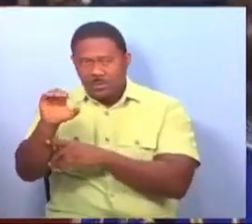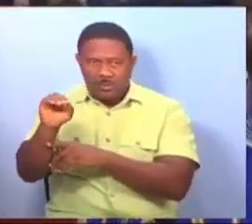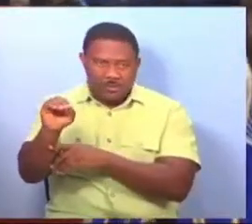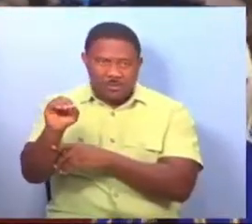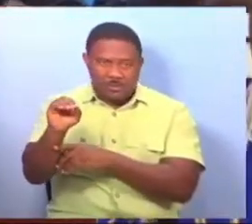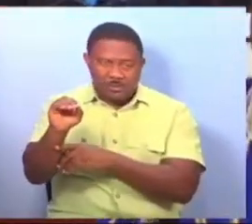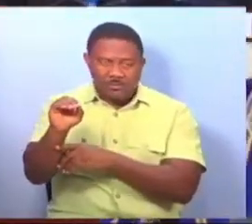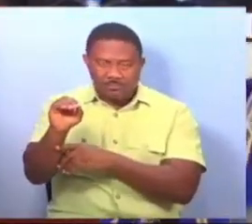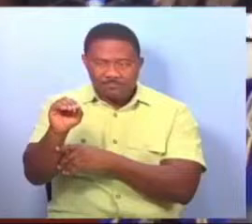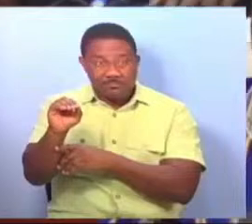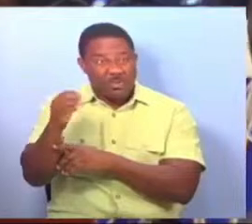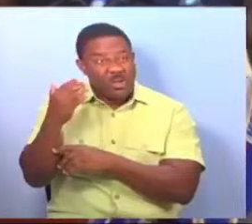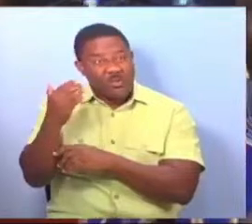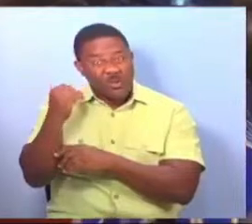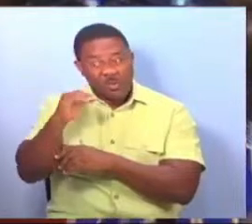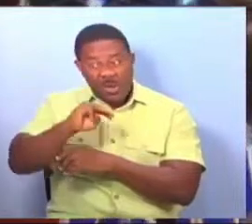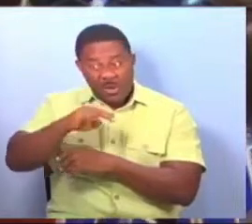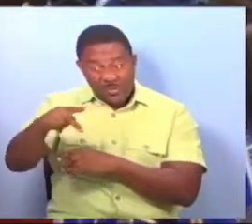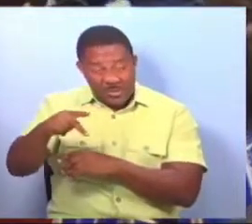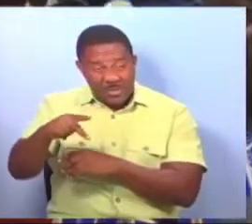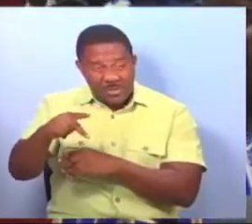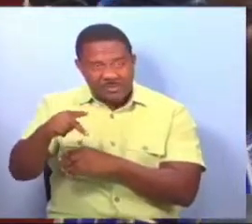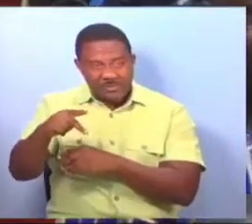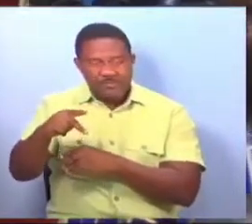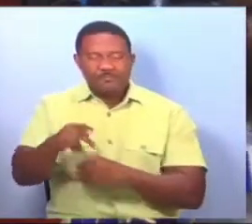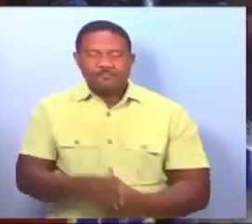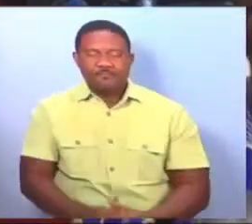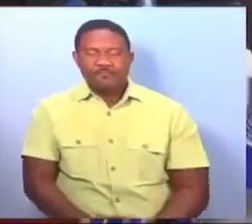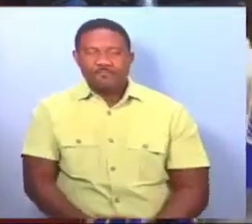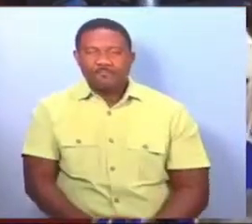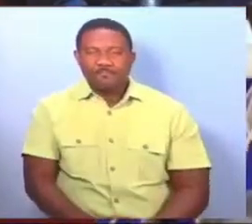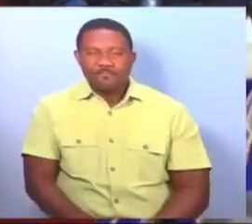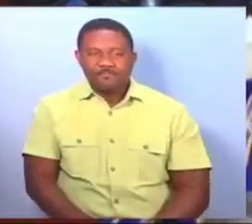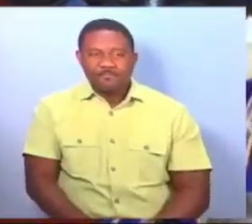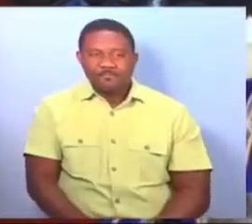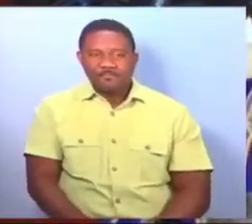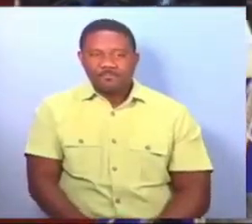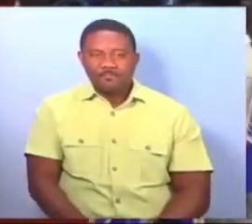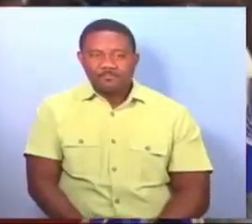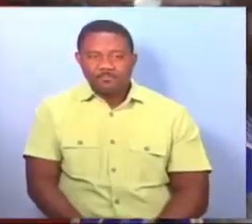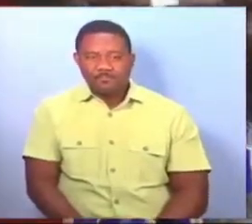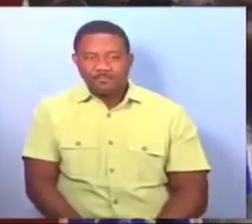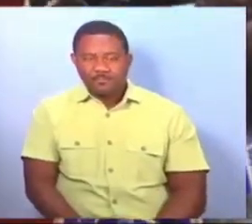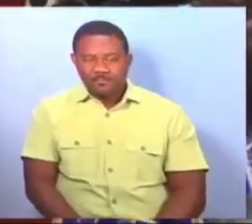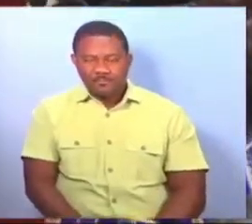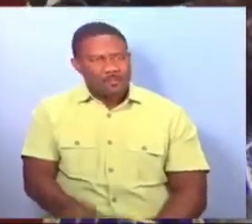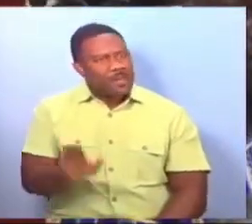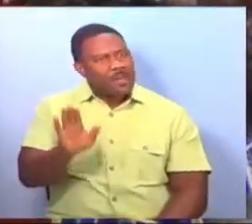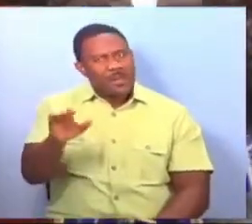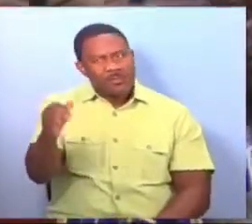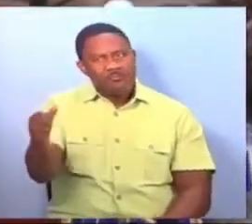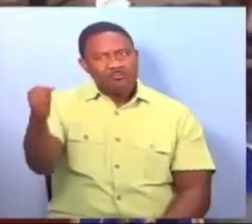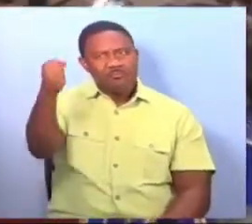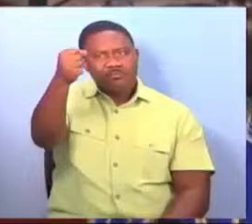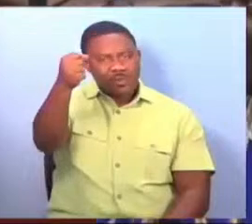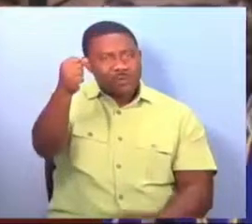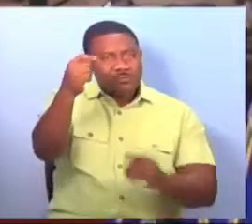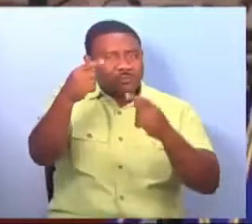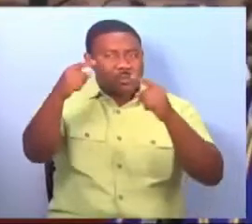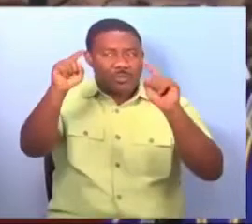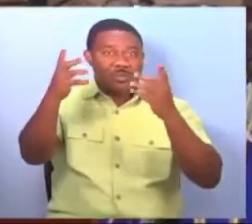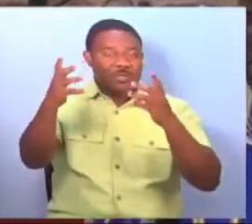former Member of Parliament, Honorable Dr. Emmanuel Marfo, on his appointment to the